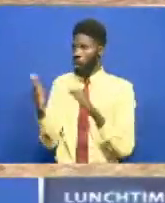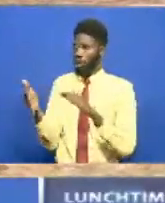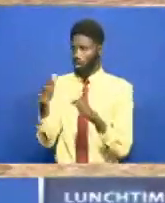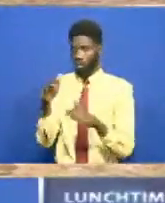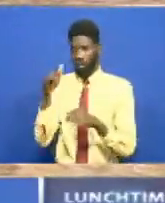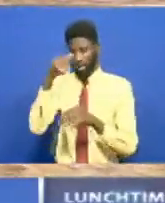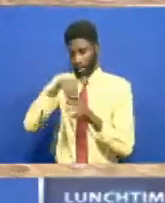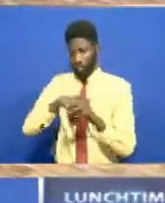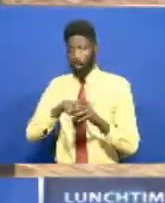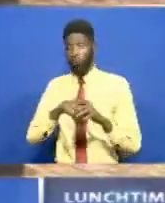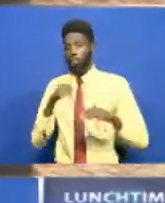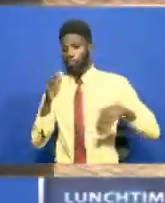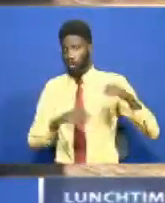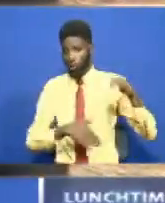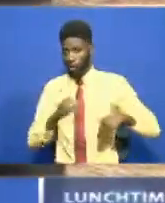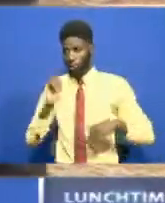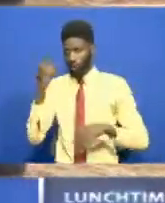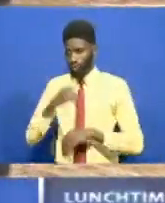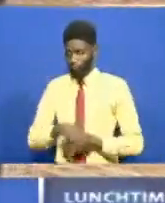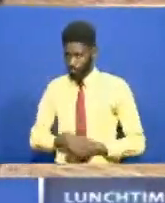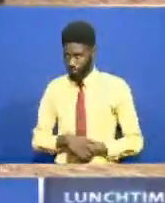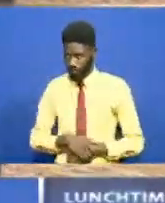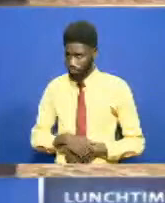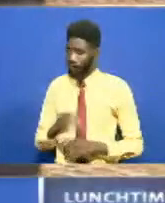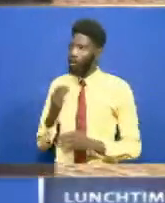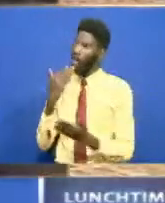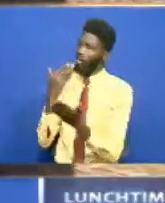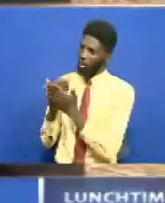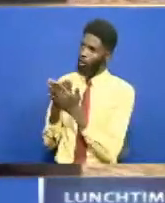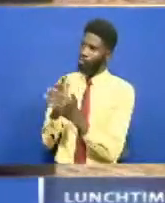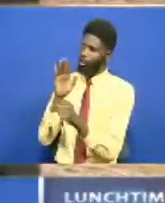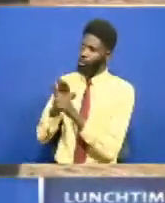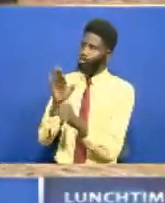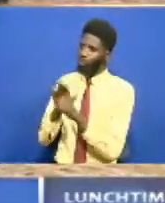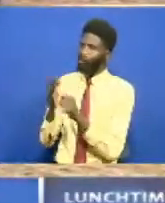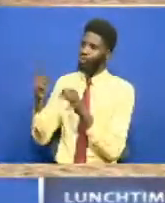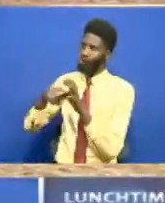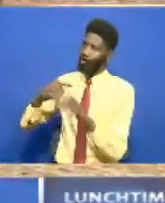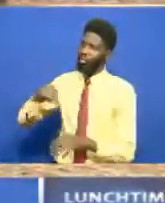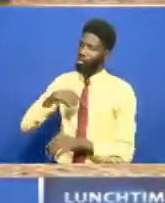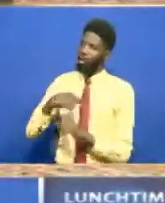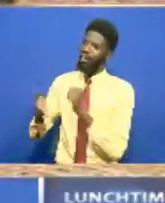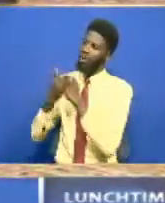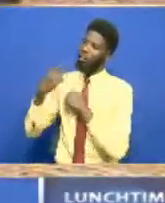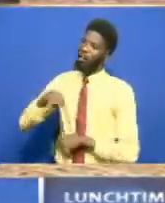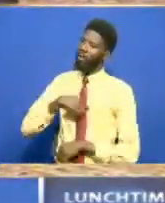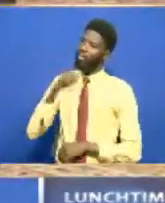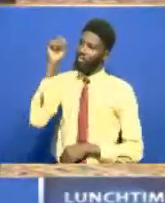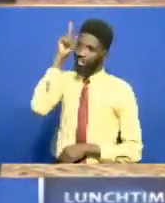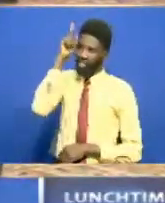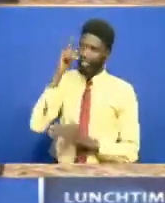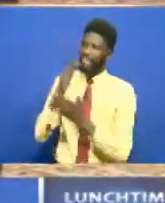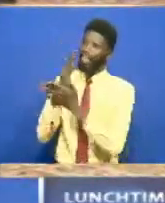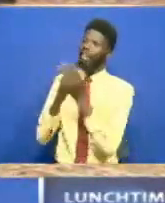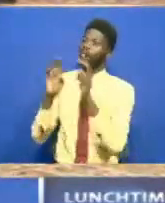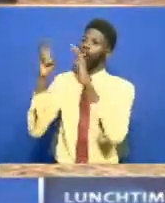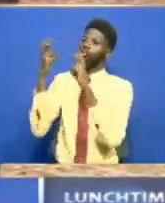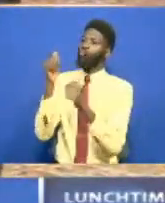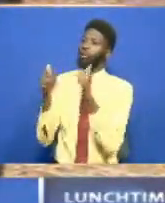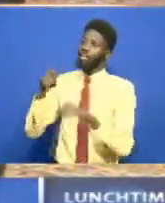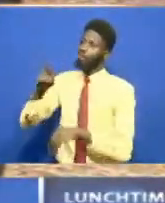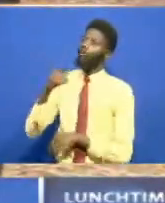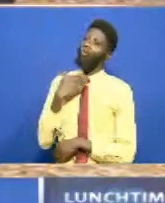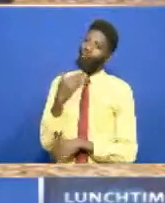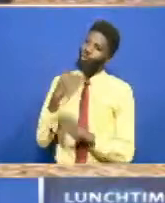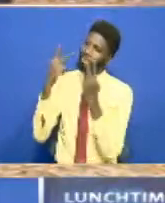of Kenya. Well, Robert, thank you so much for joining us. Kindly help us understand what are some of the issues that you'd like to